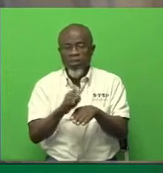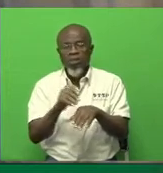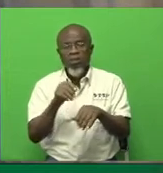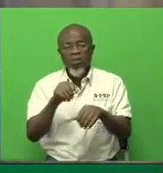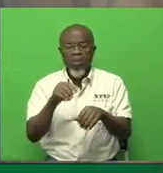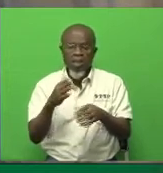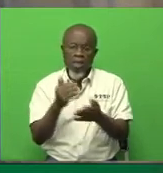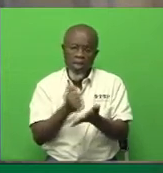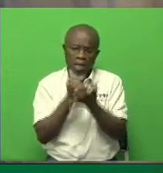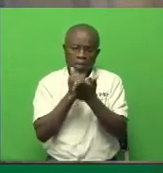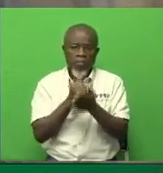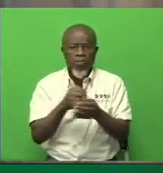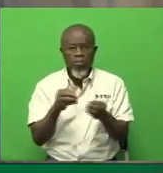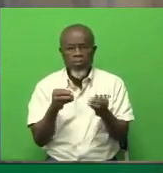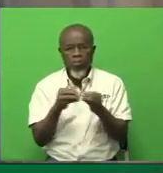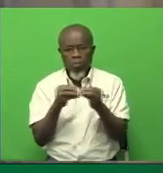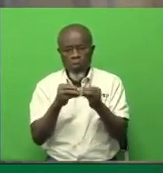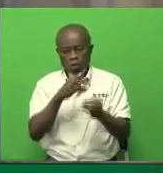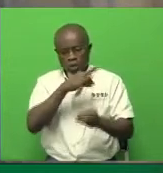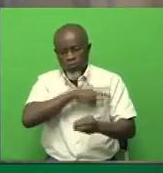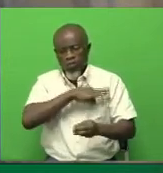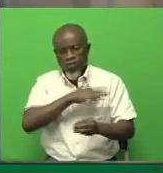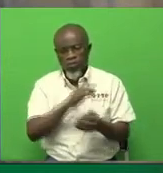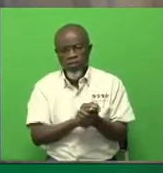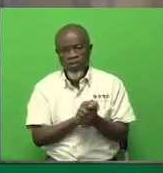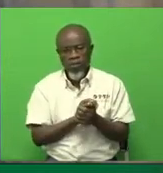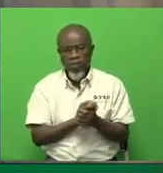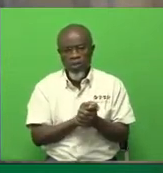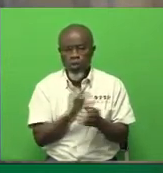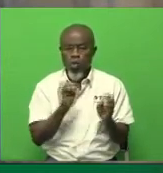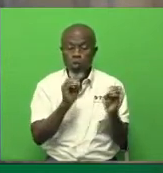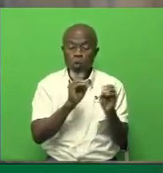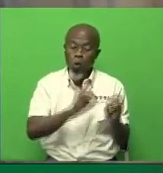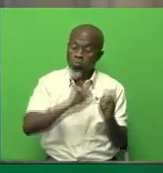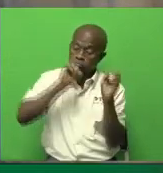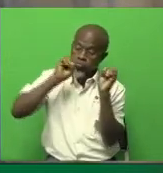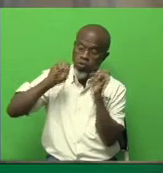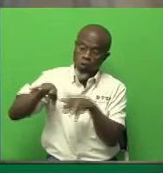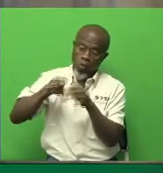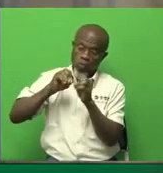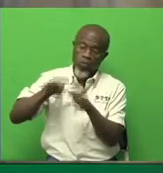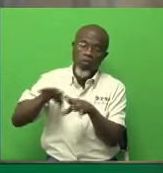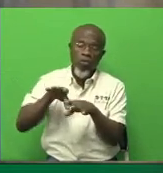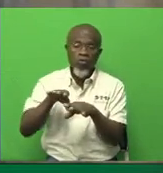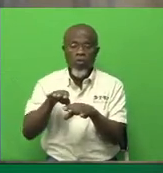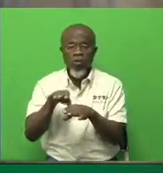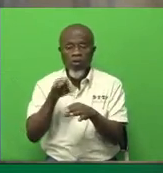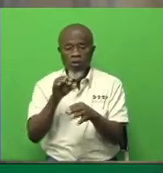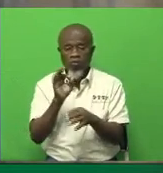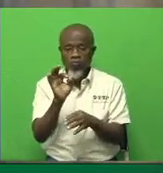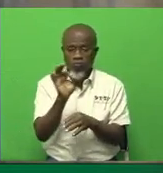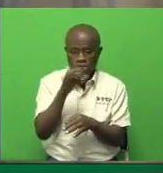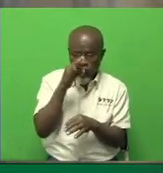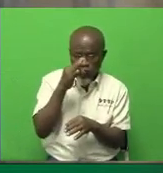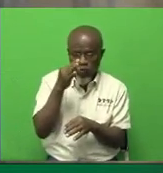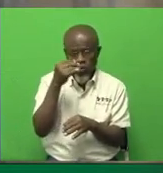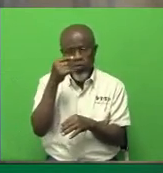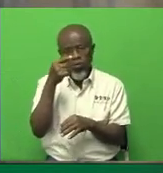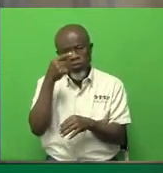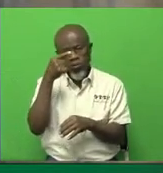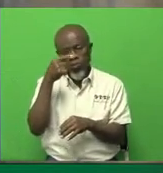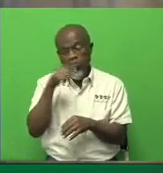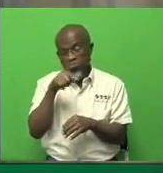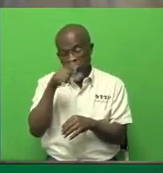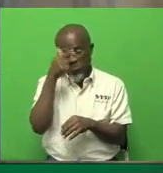produce which is a bane for many of our farmers the third strategy we are proposing is to restart veteran to regain